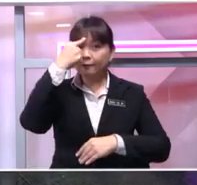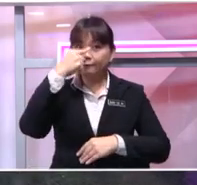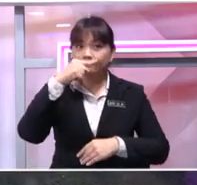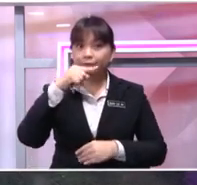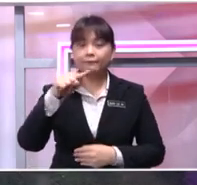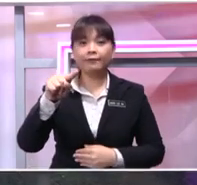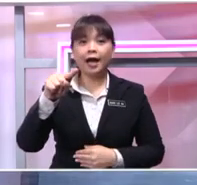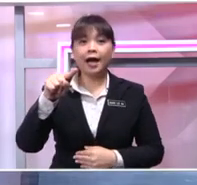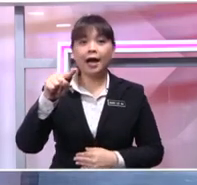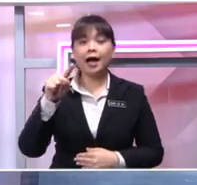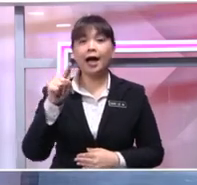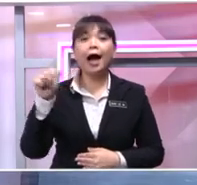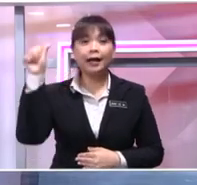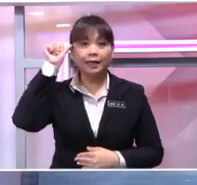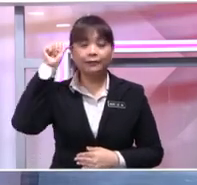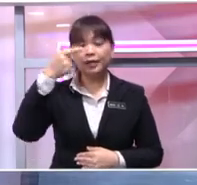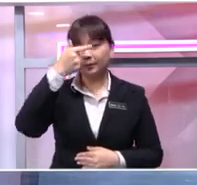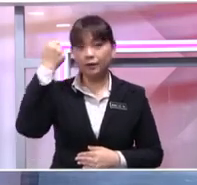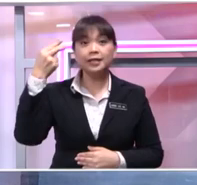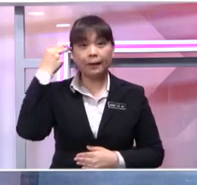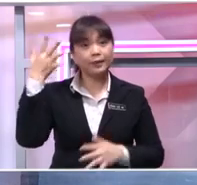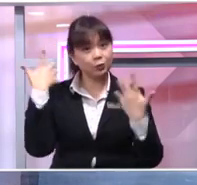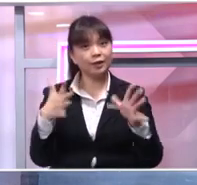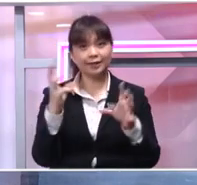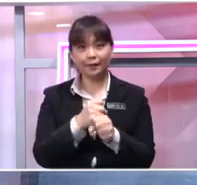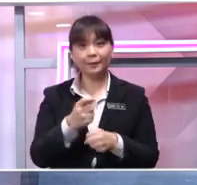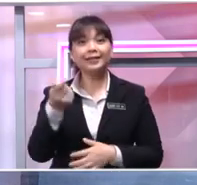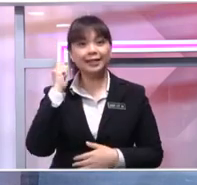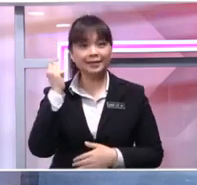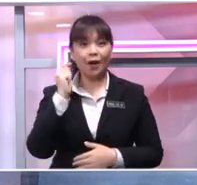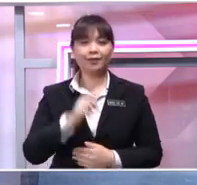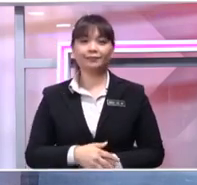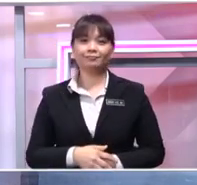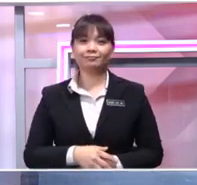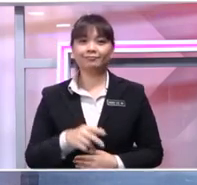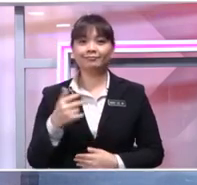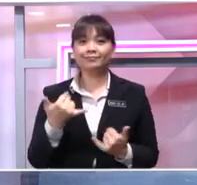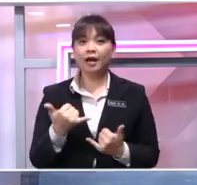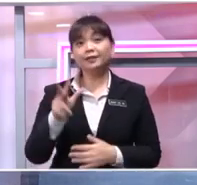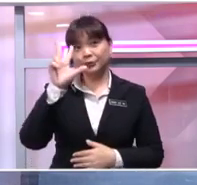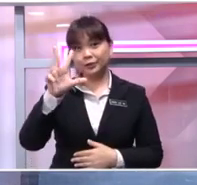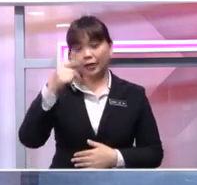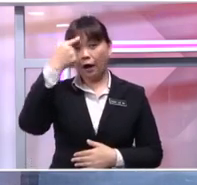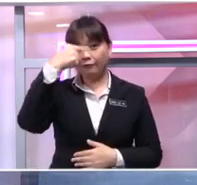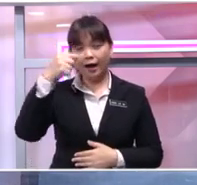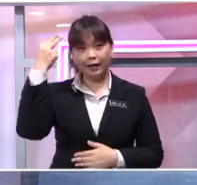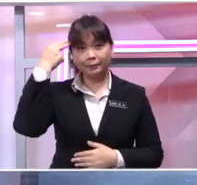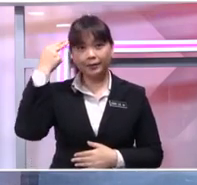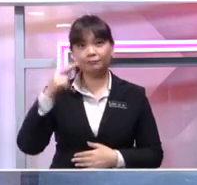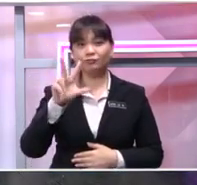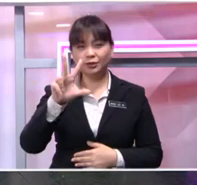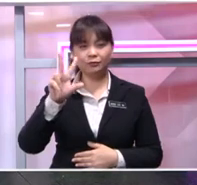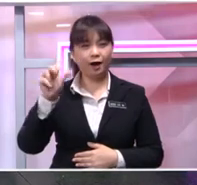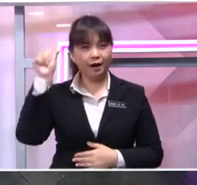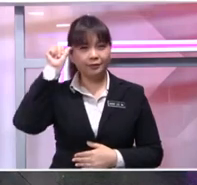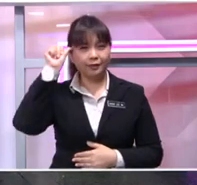Hakimi already got all his right. reward. Yep. So, 3 for Fazrina, Hakimi and Ahnaf okay. so far.